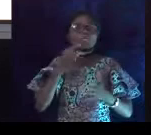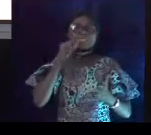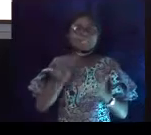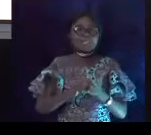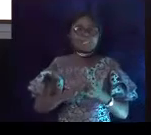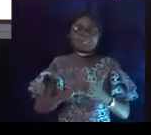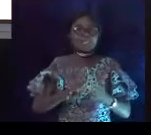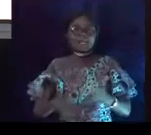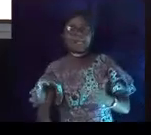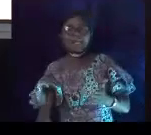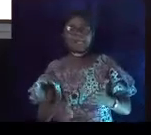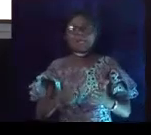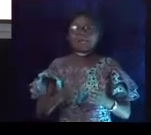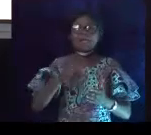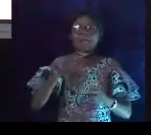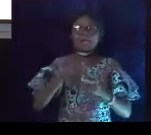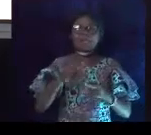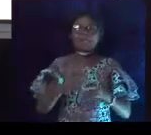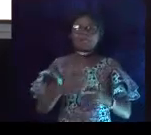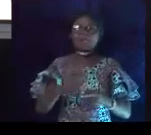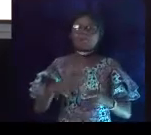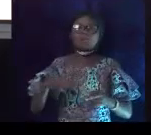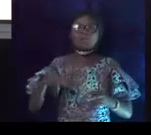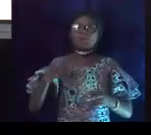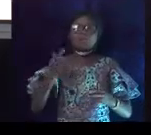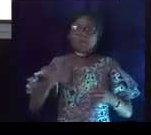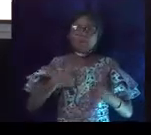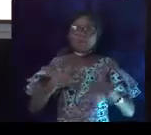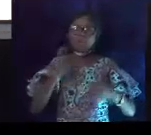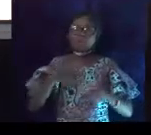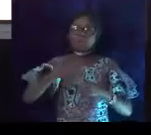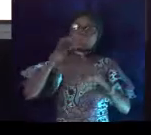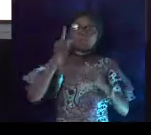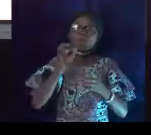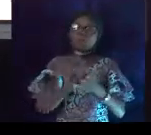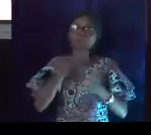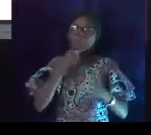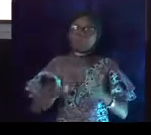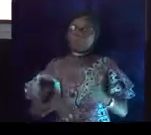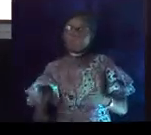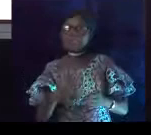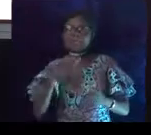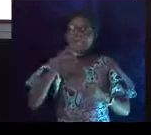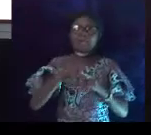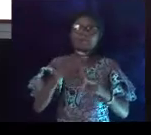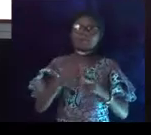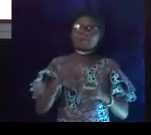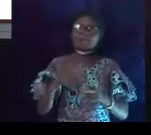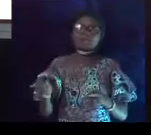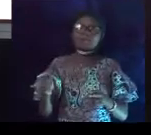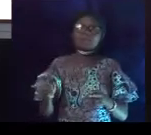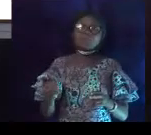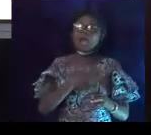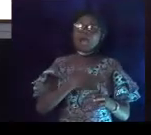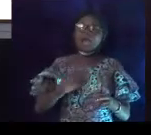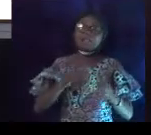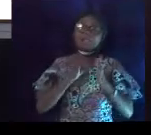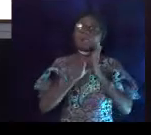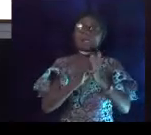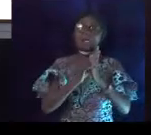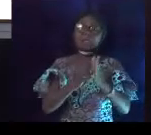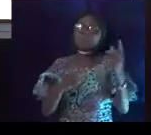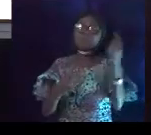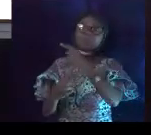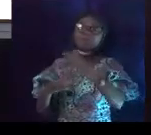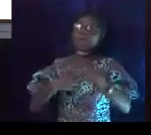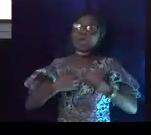lay eggs, but we have a special type that lay eggs. So egg-laying chickens, they are special breed for laying eggs.